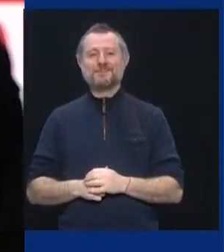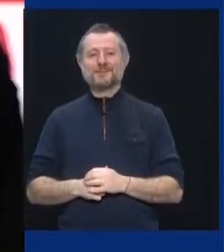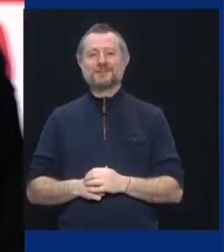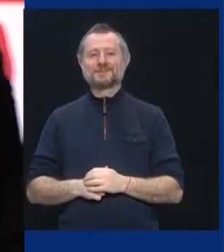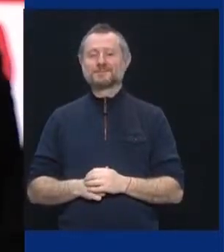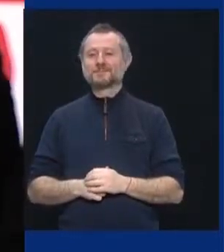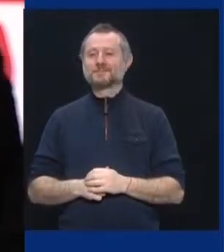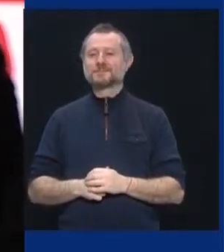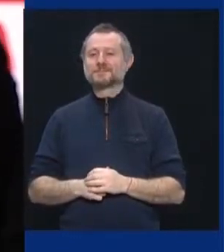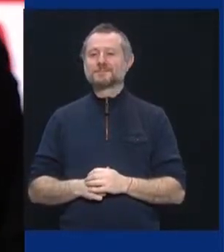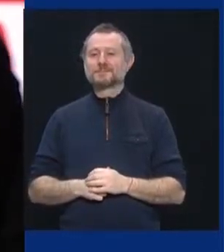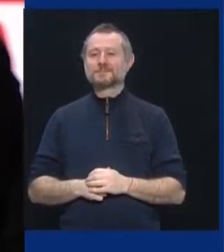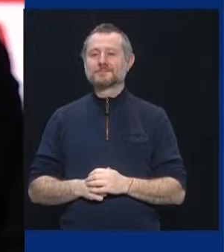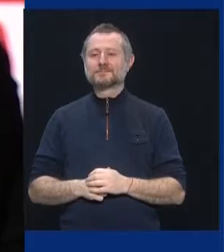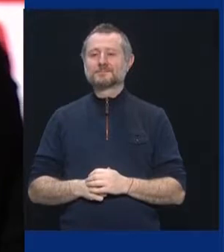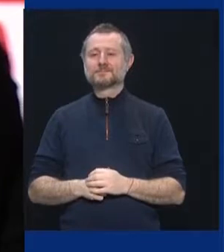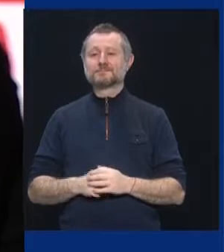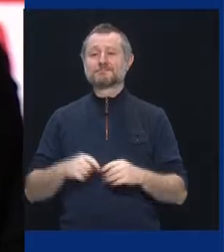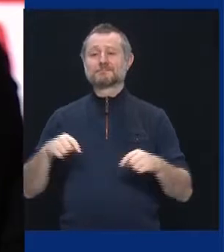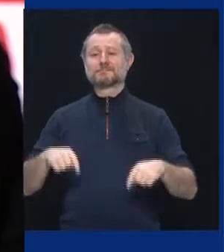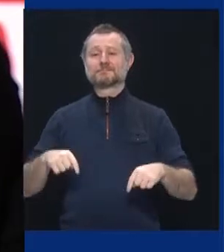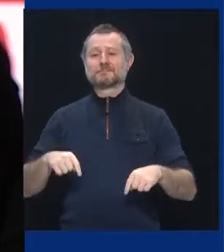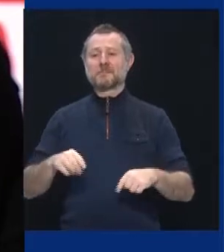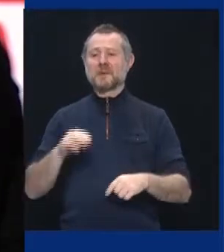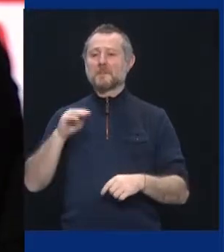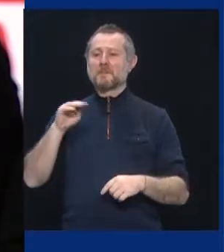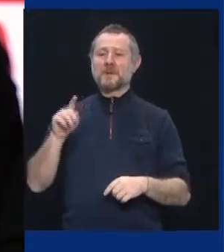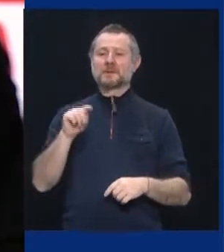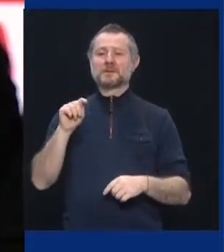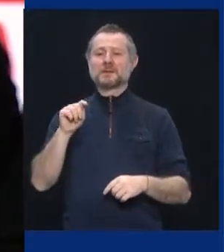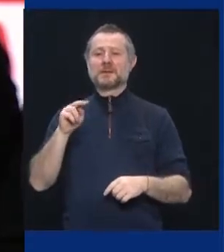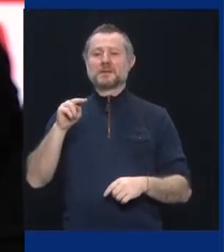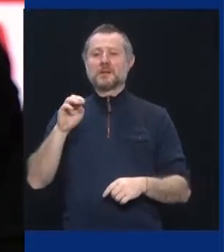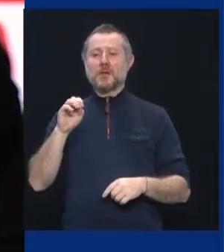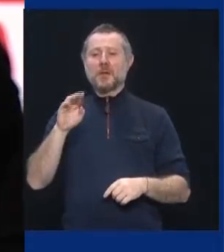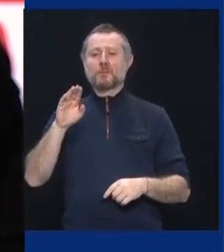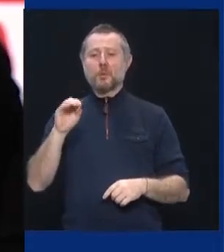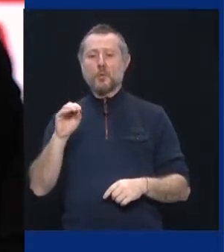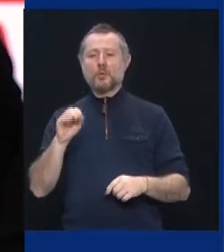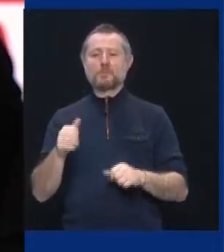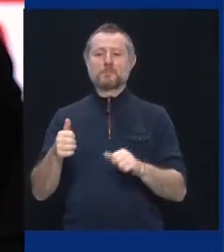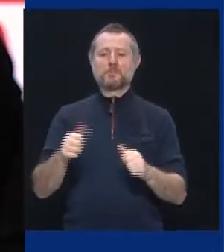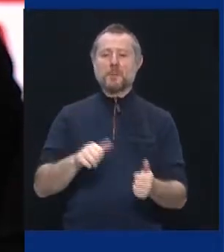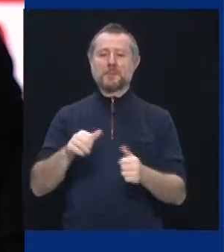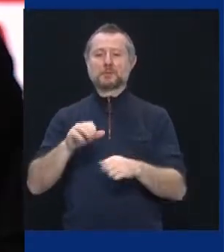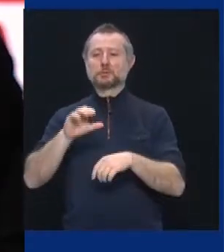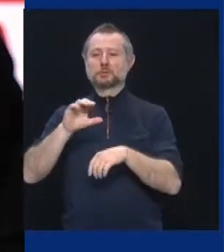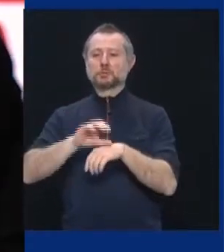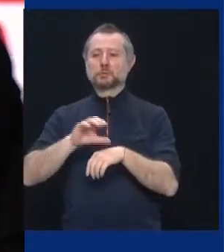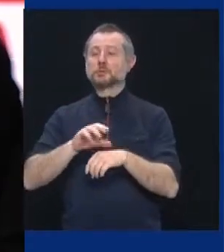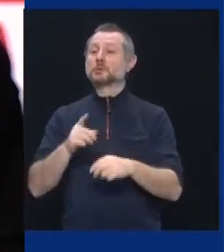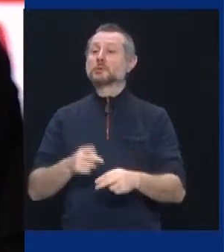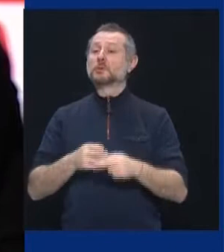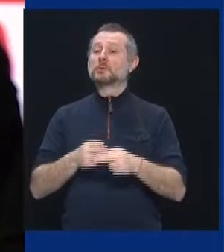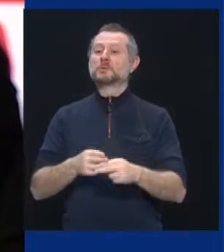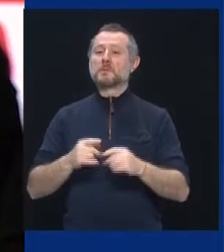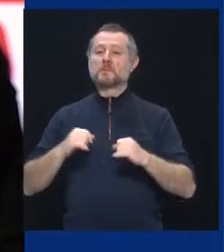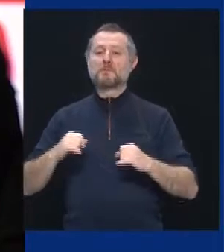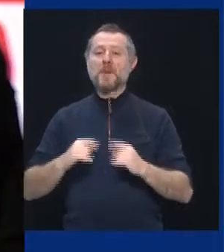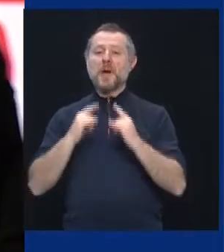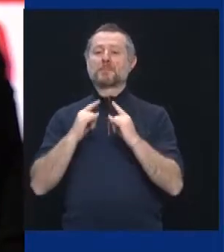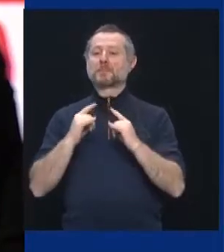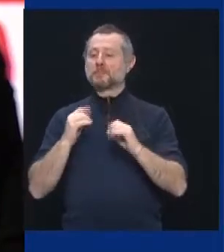The Mount Neboh Baptist Church is going to be a pop-up center, and I'm going to be one of their